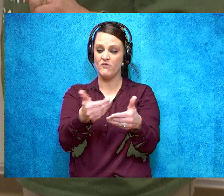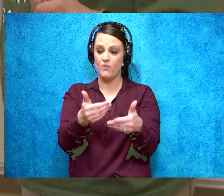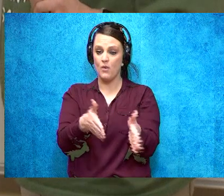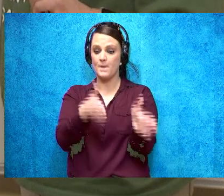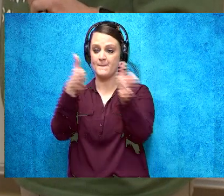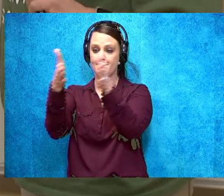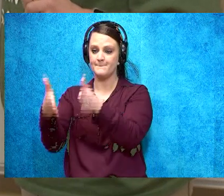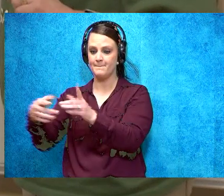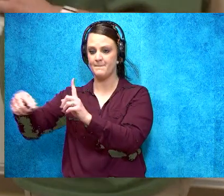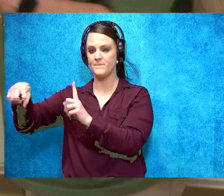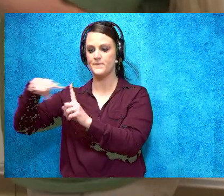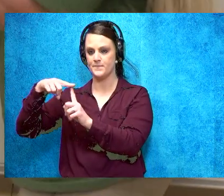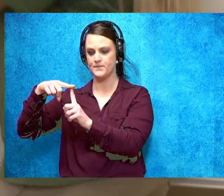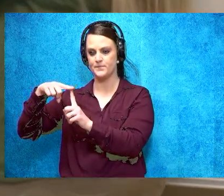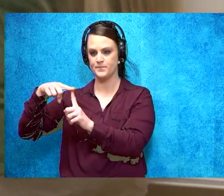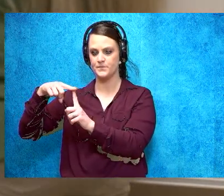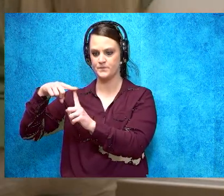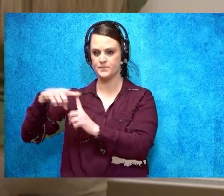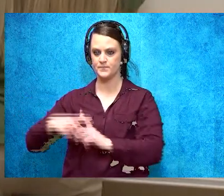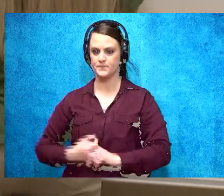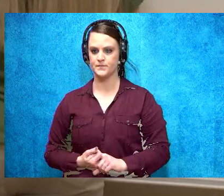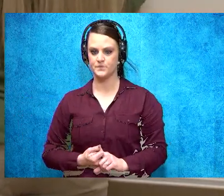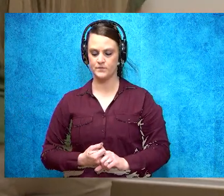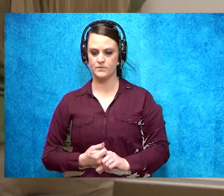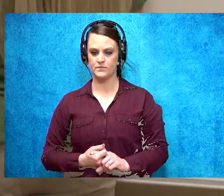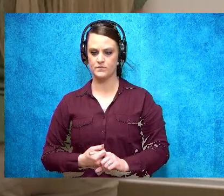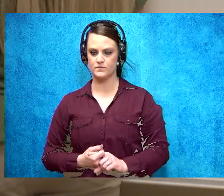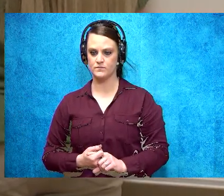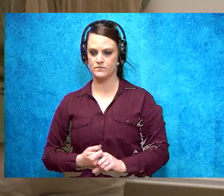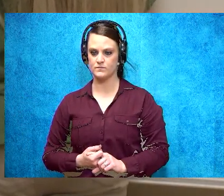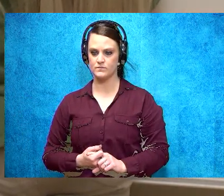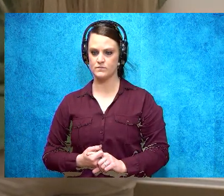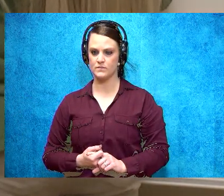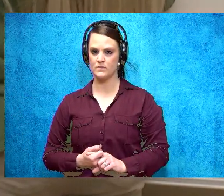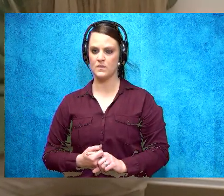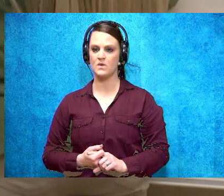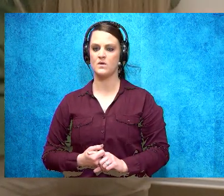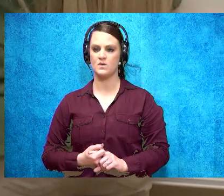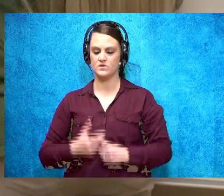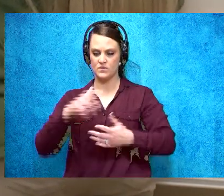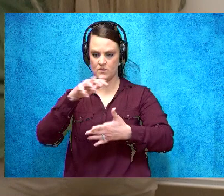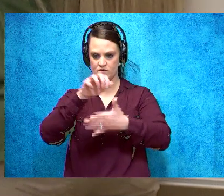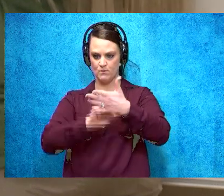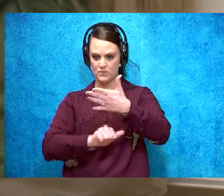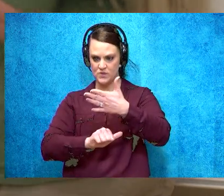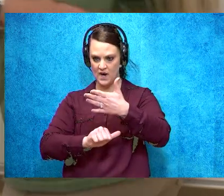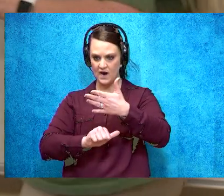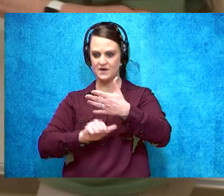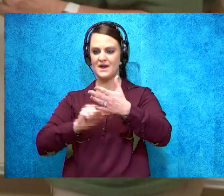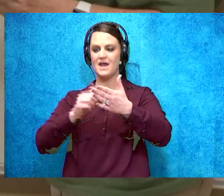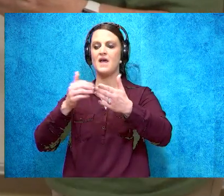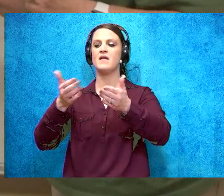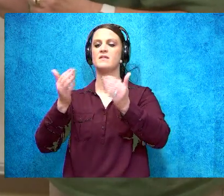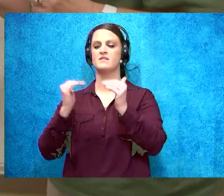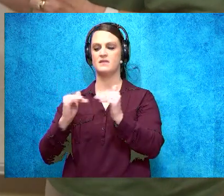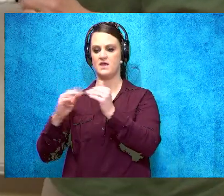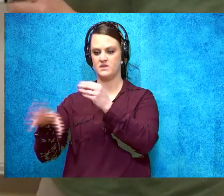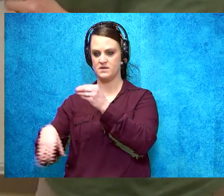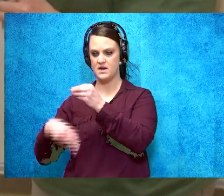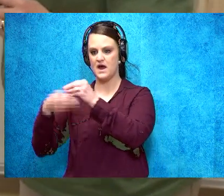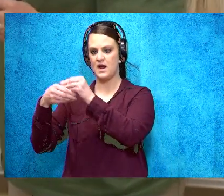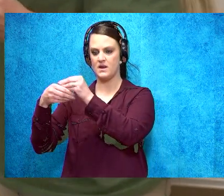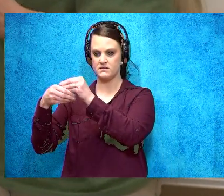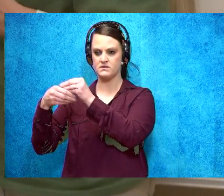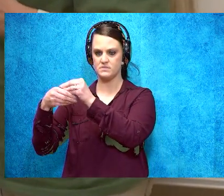we add. So here we have to subtract, then we can add